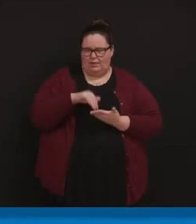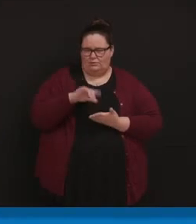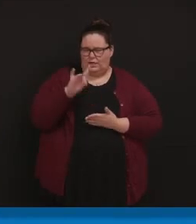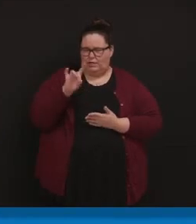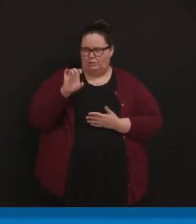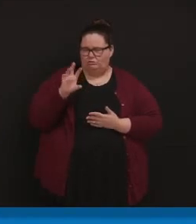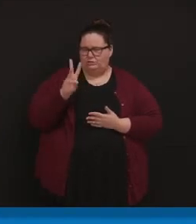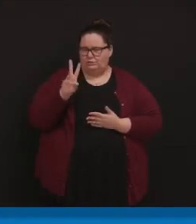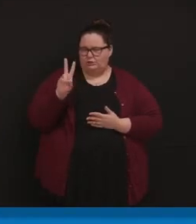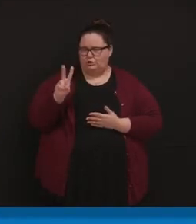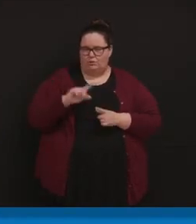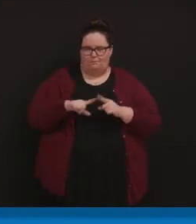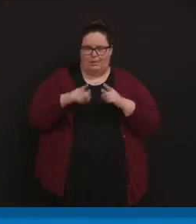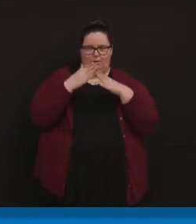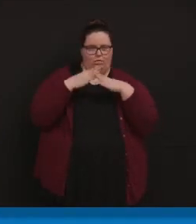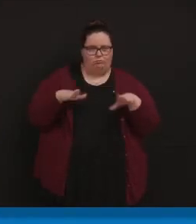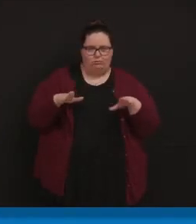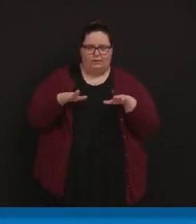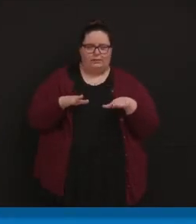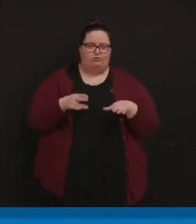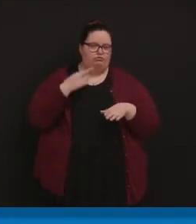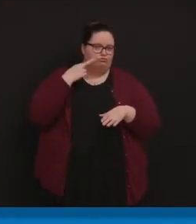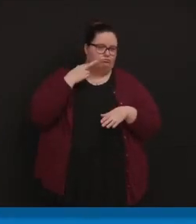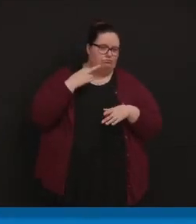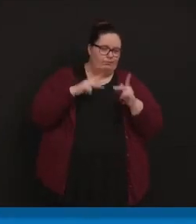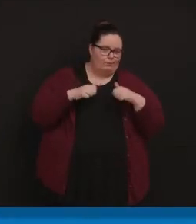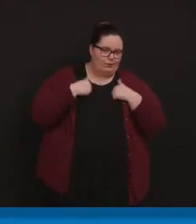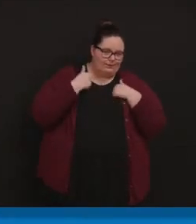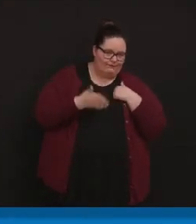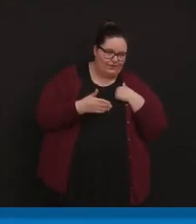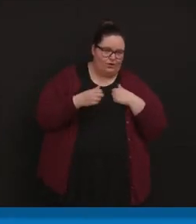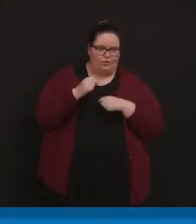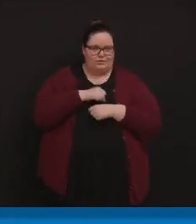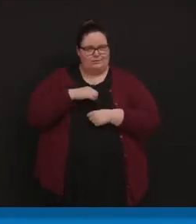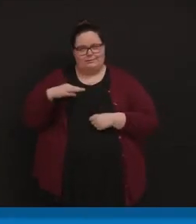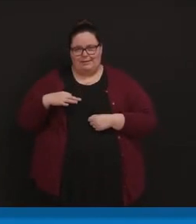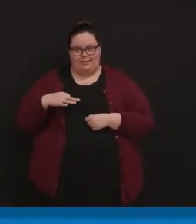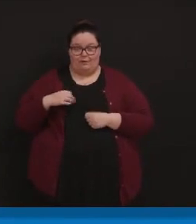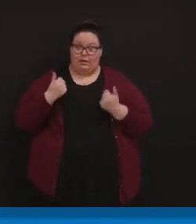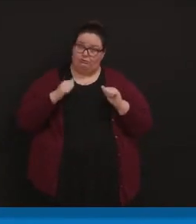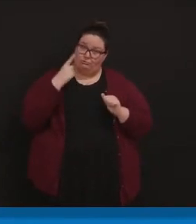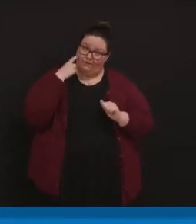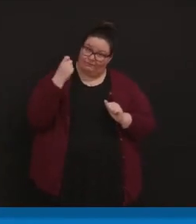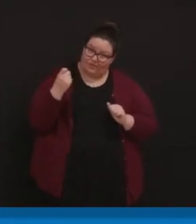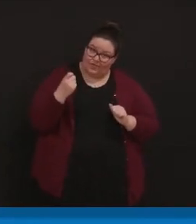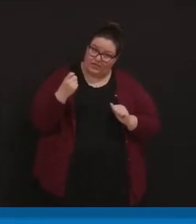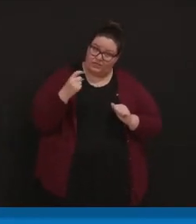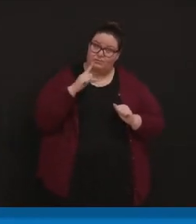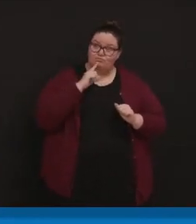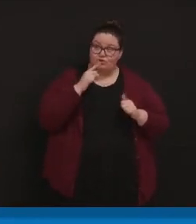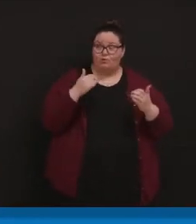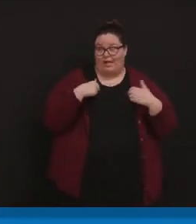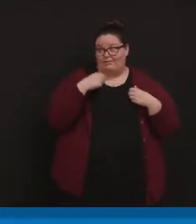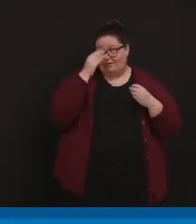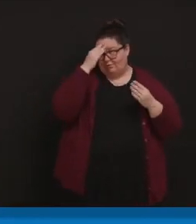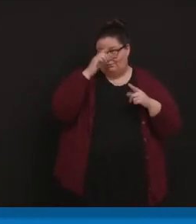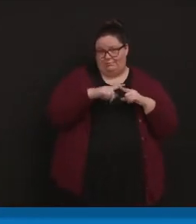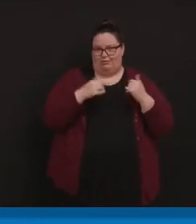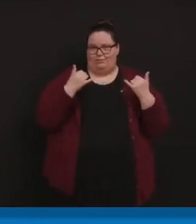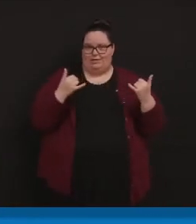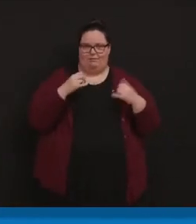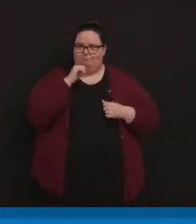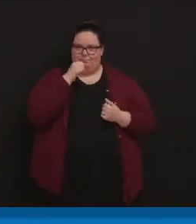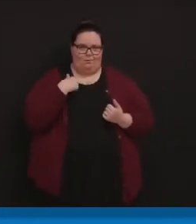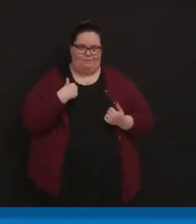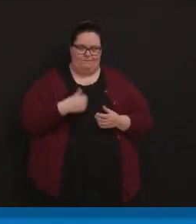1,862, but I don't have the breakdown of the residents versus healthcare workers. I can try to find that for you. I'm sure we have it. I just don't have it in front